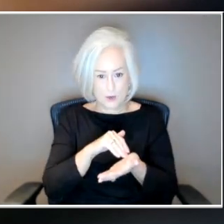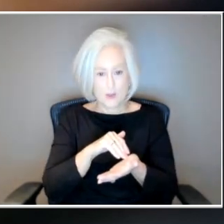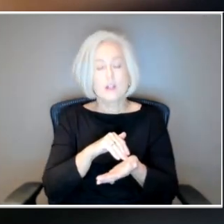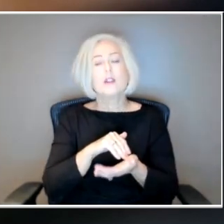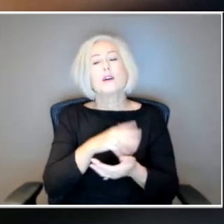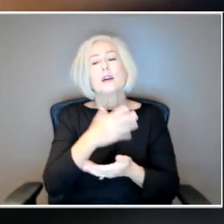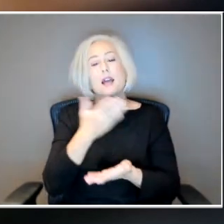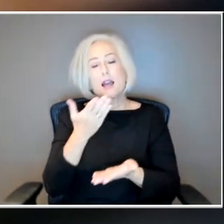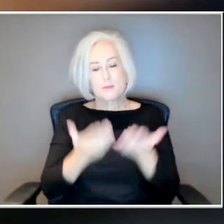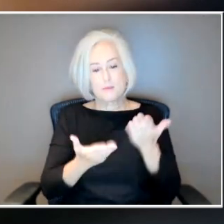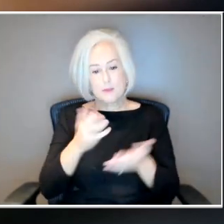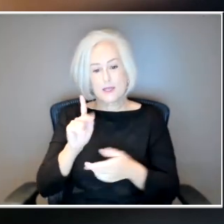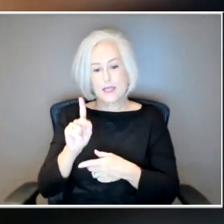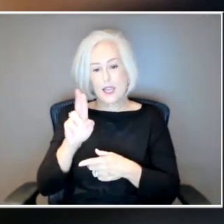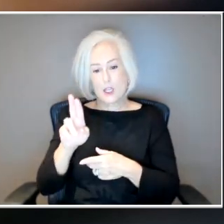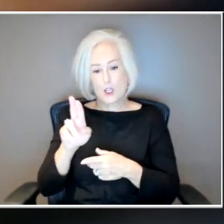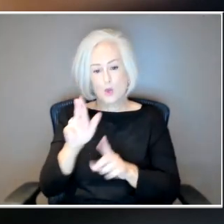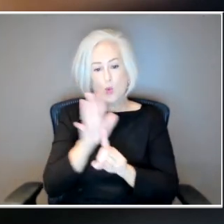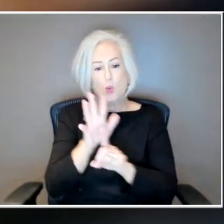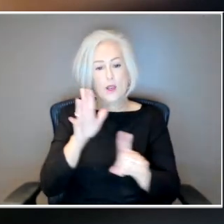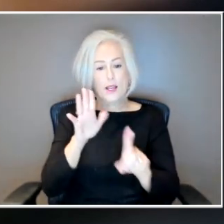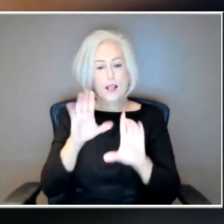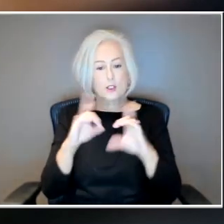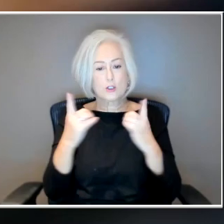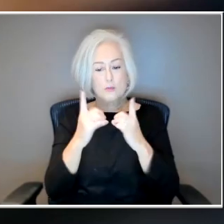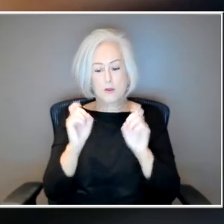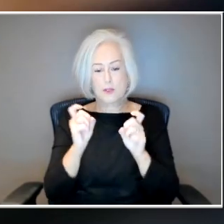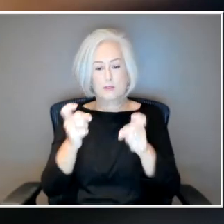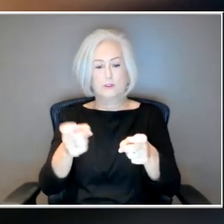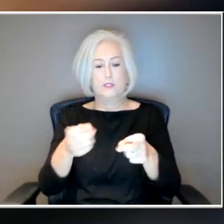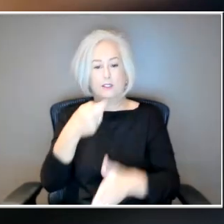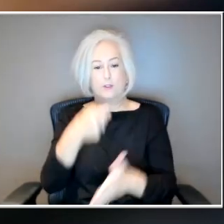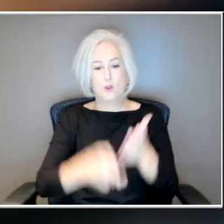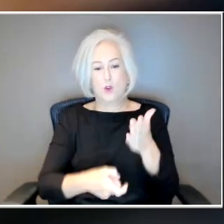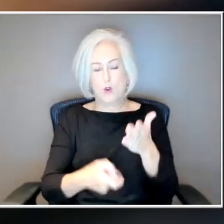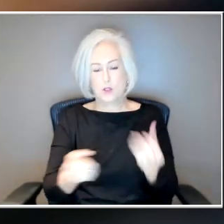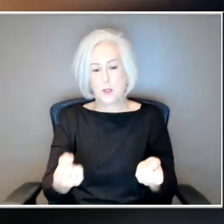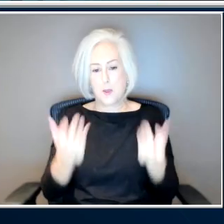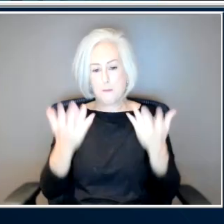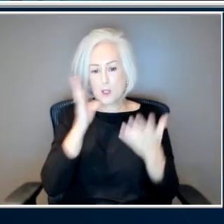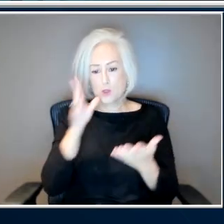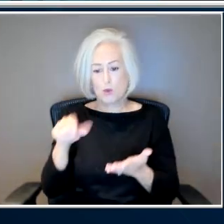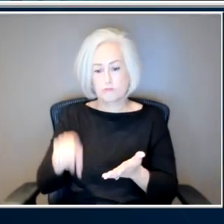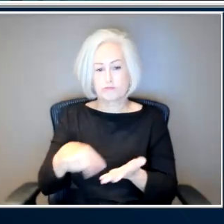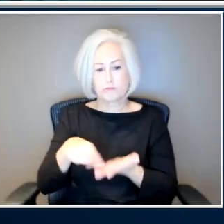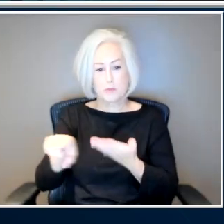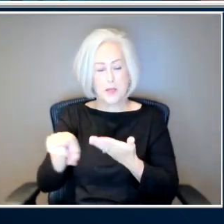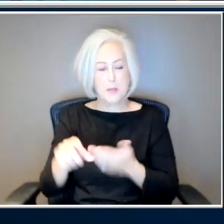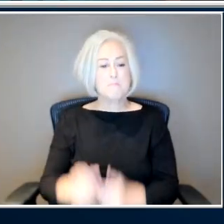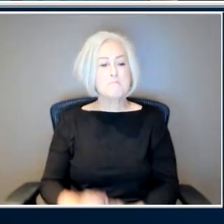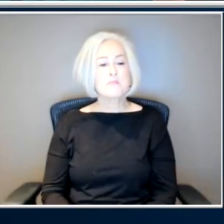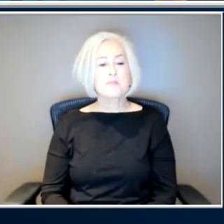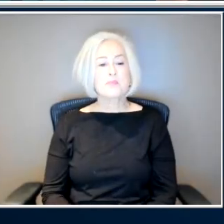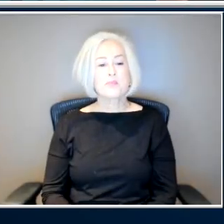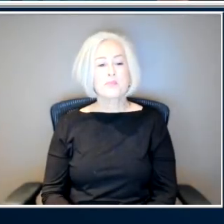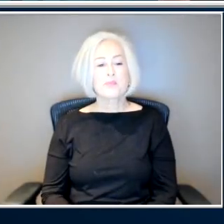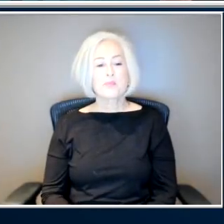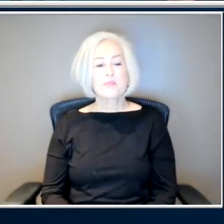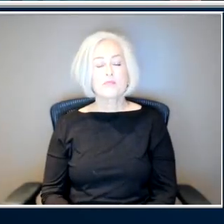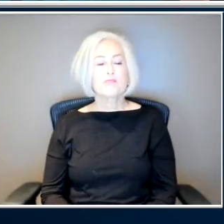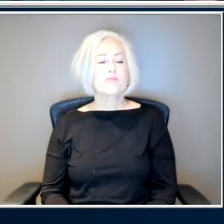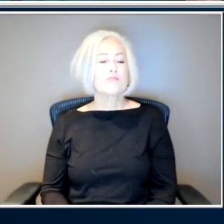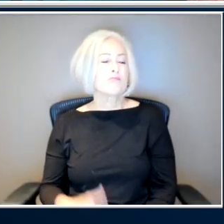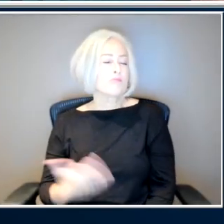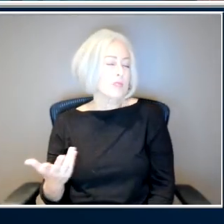radiology department could even provide some kind of a quote for what it would cost out of pocket for someone. So, Doc, just big picture awareness.